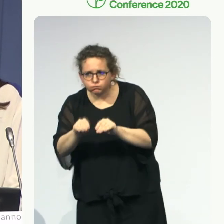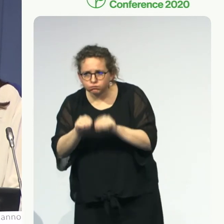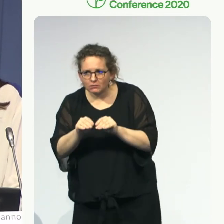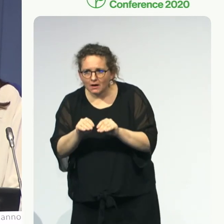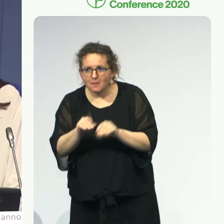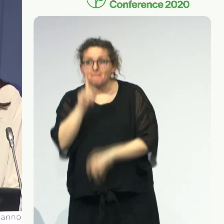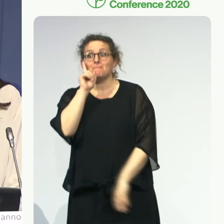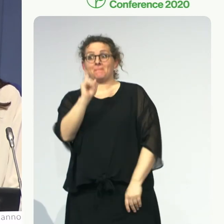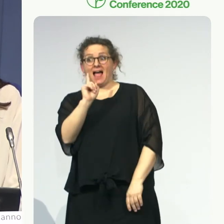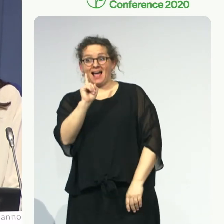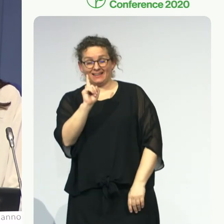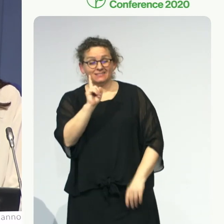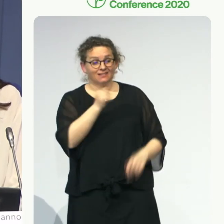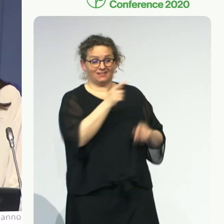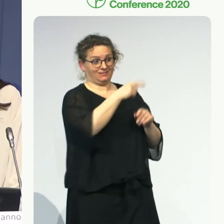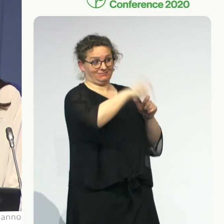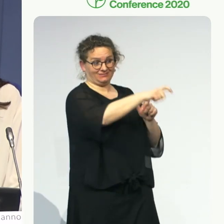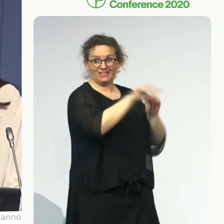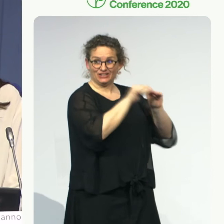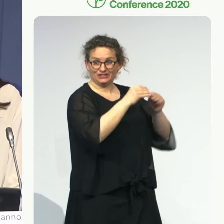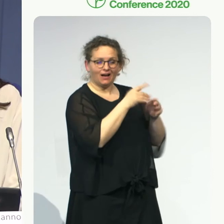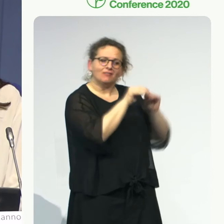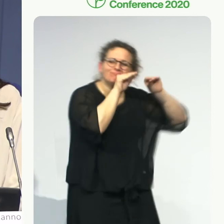I mentioned earlier, that we are still